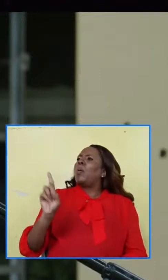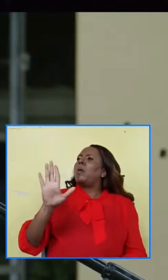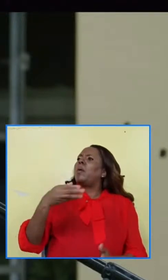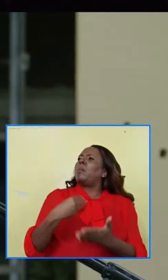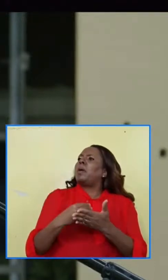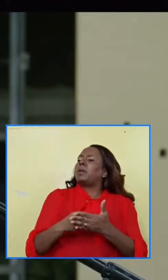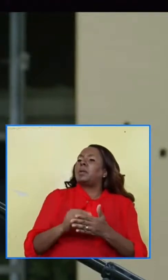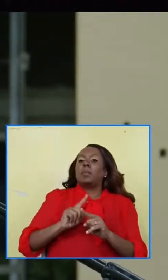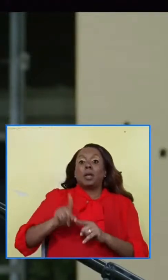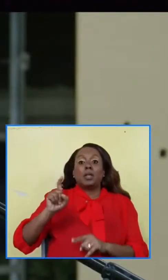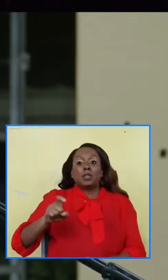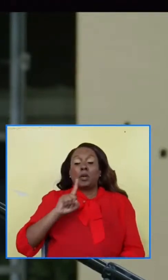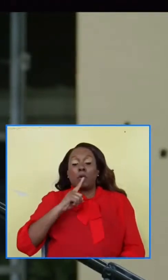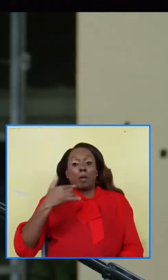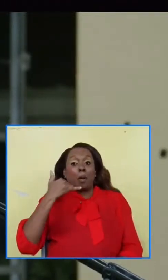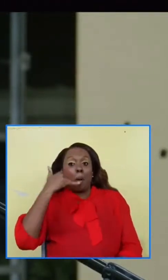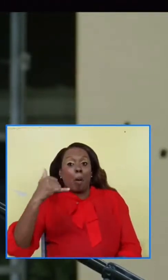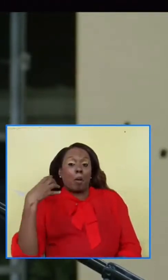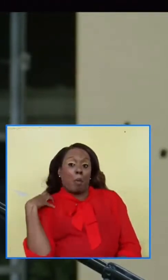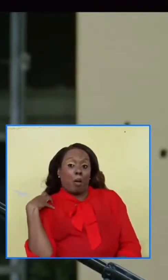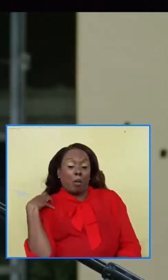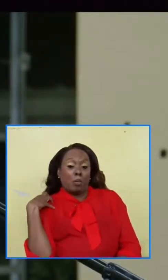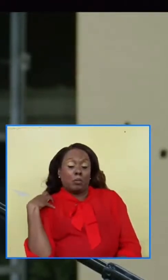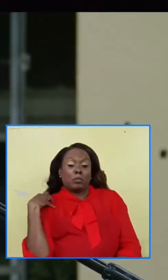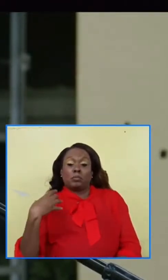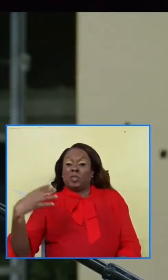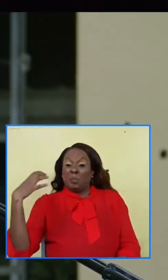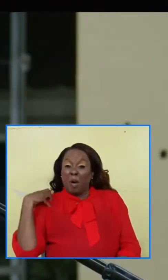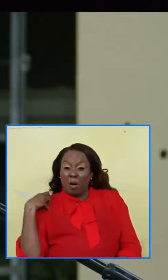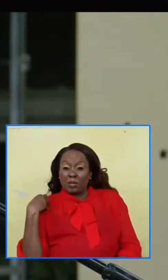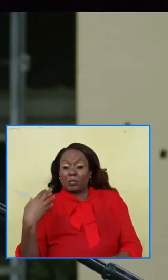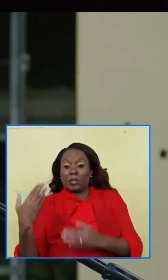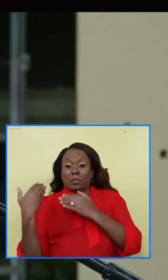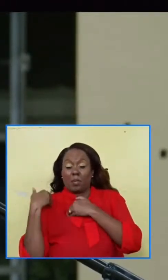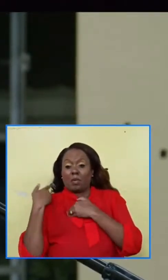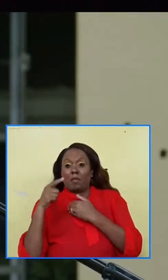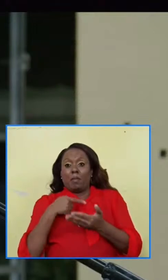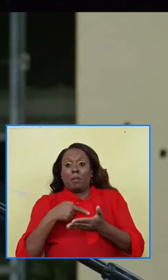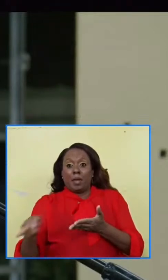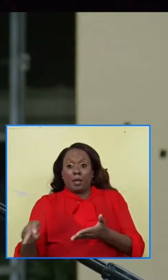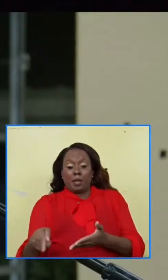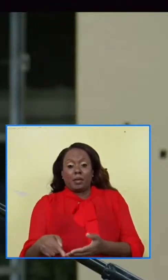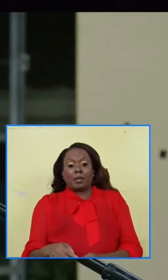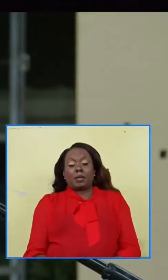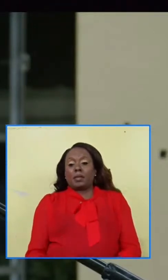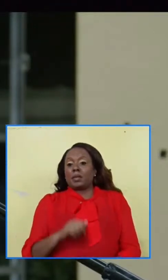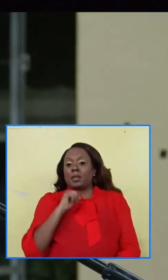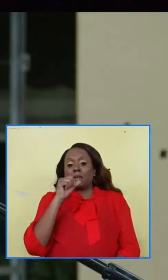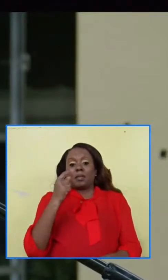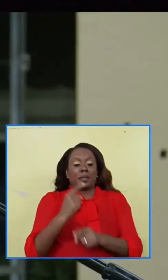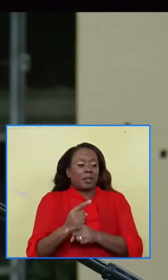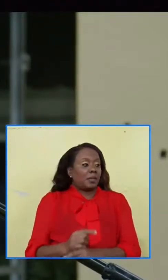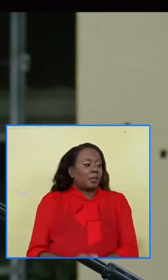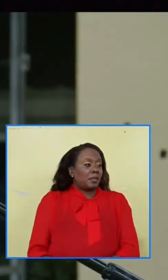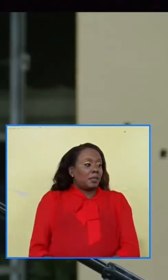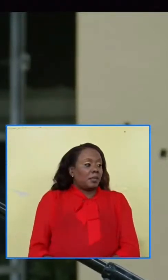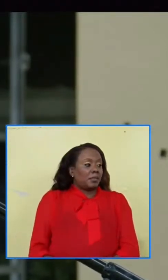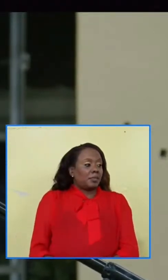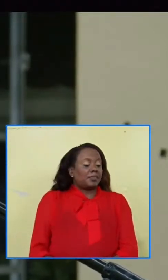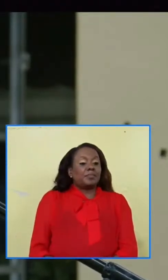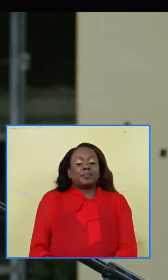actually the employer that is responsible for paying in those contributions. I don't think it's right.